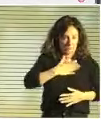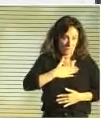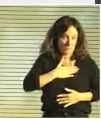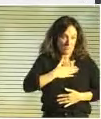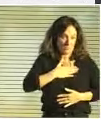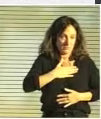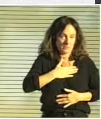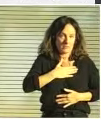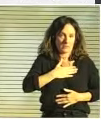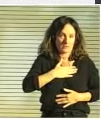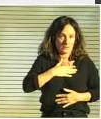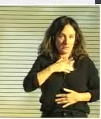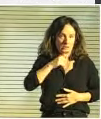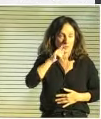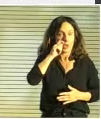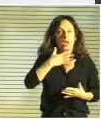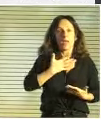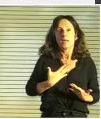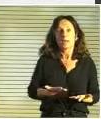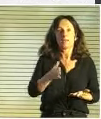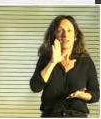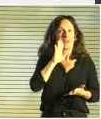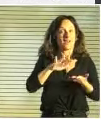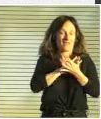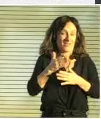always a discussion about reducing,